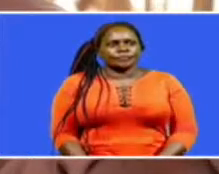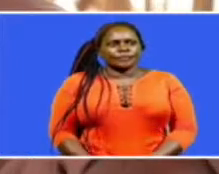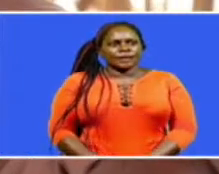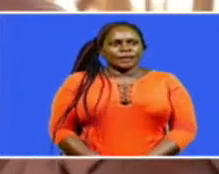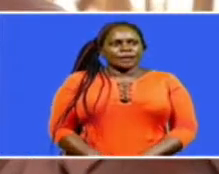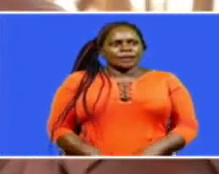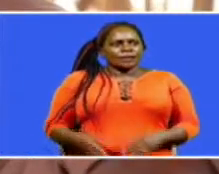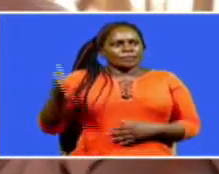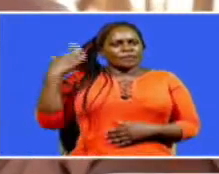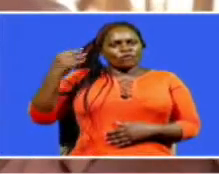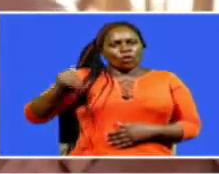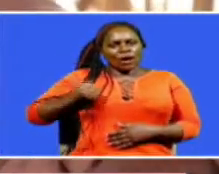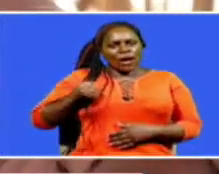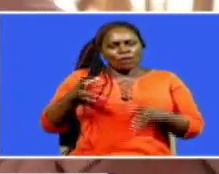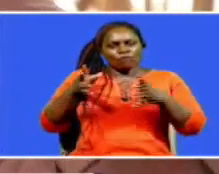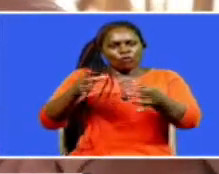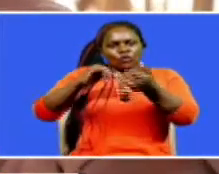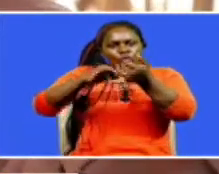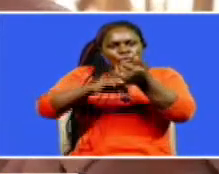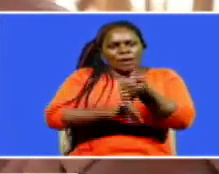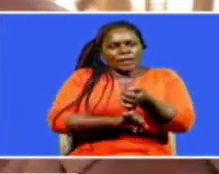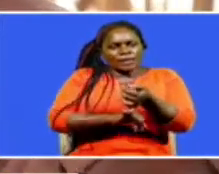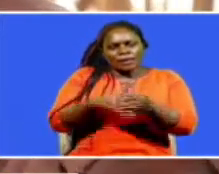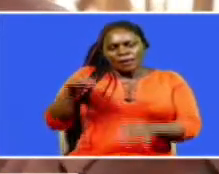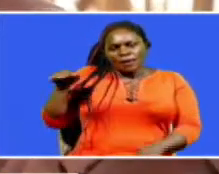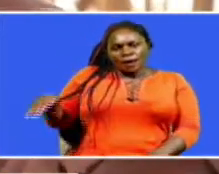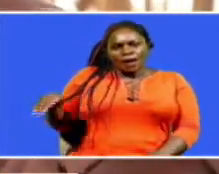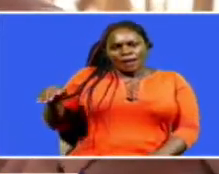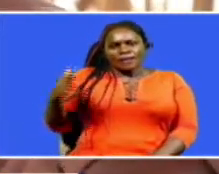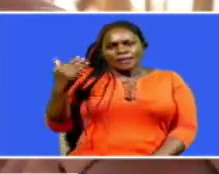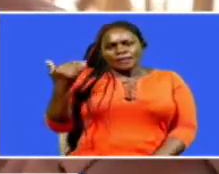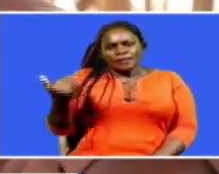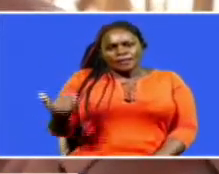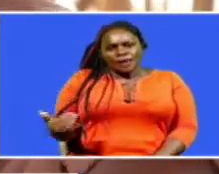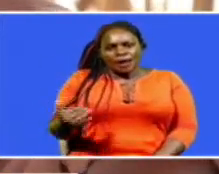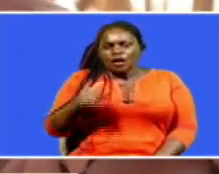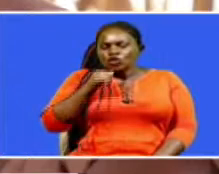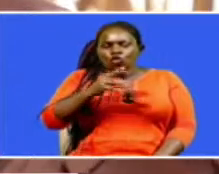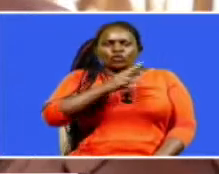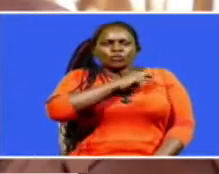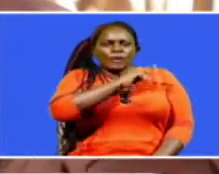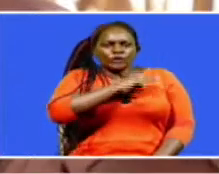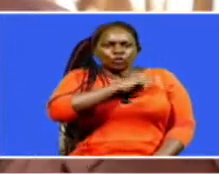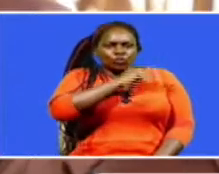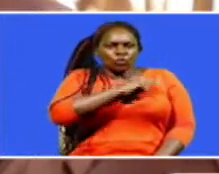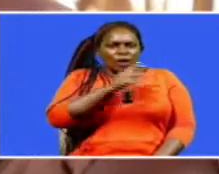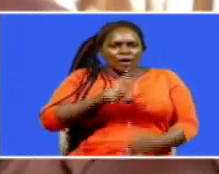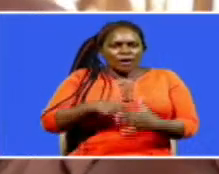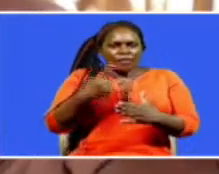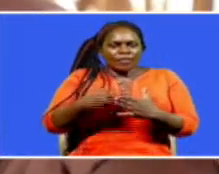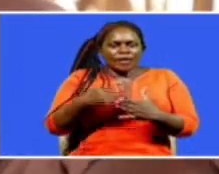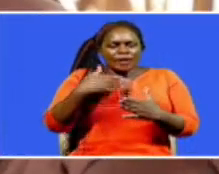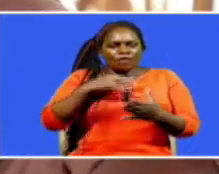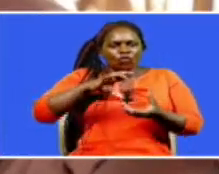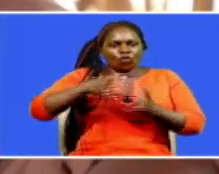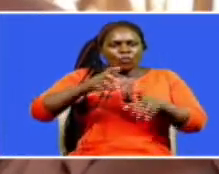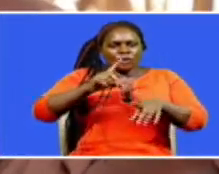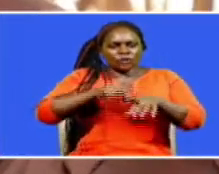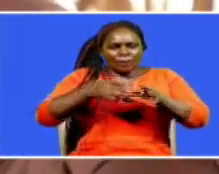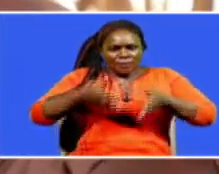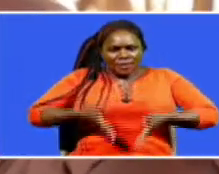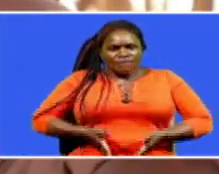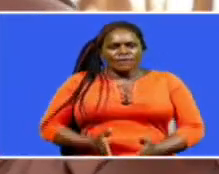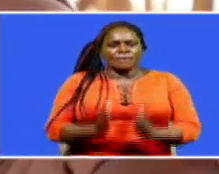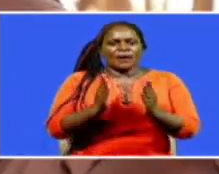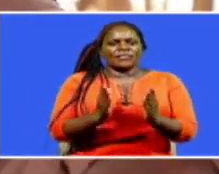Back then, girls were forced to get married early while young and not matured. They then faced complications while giving